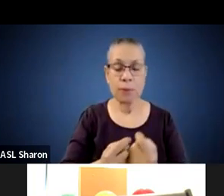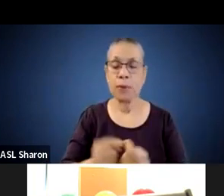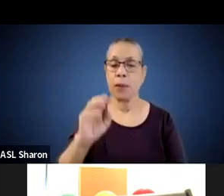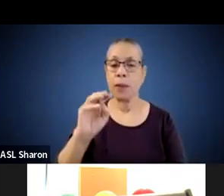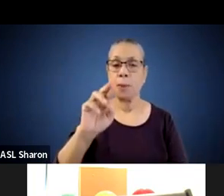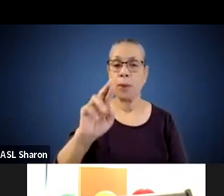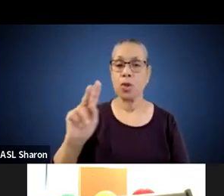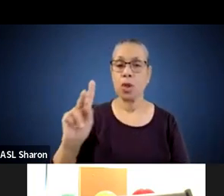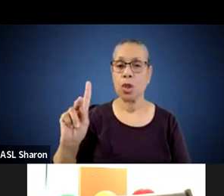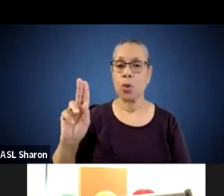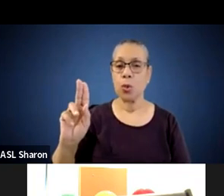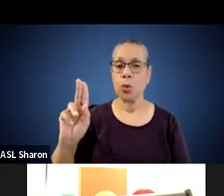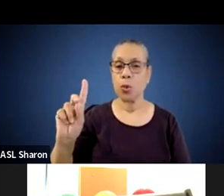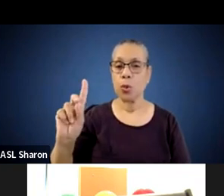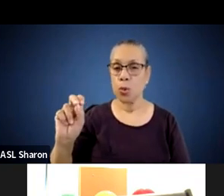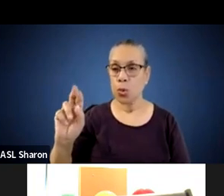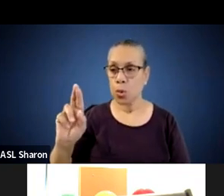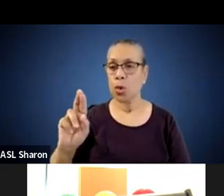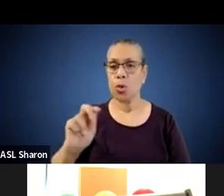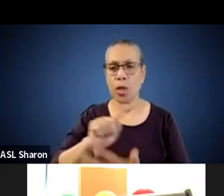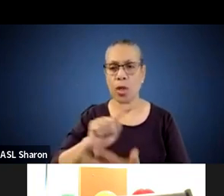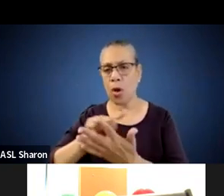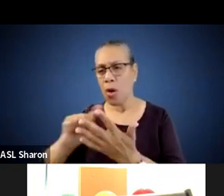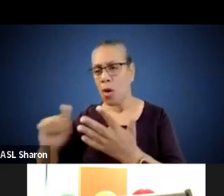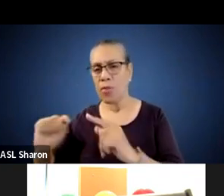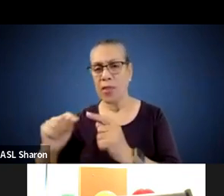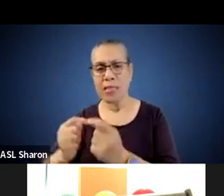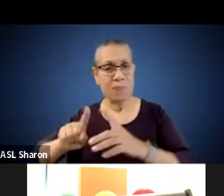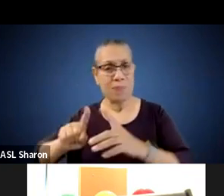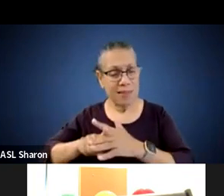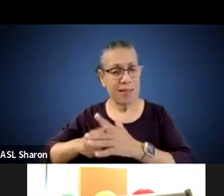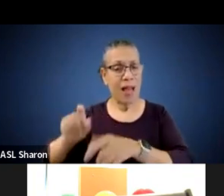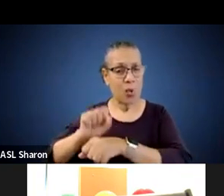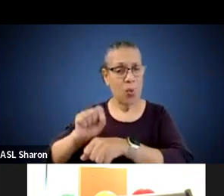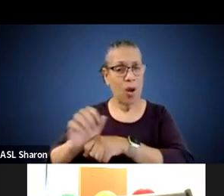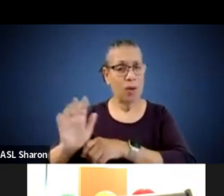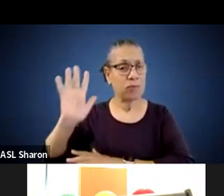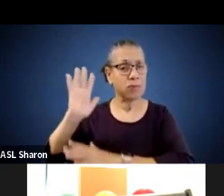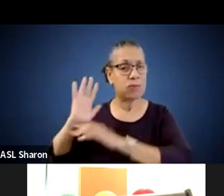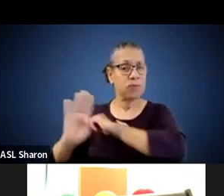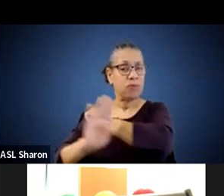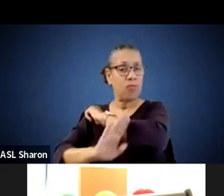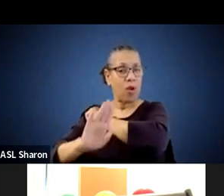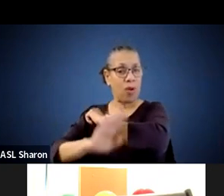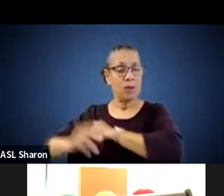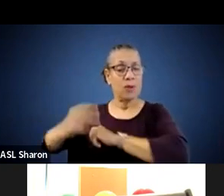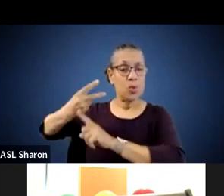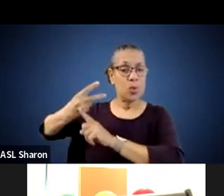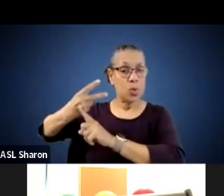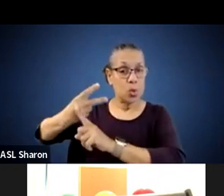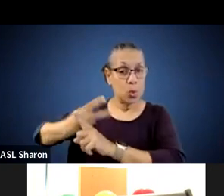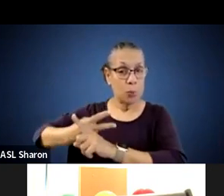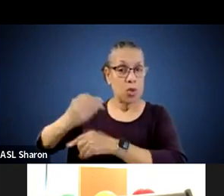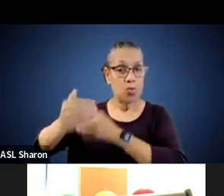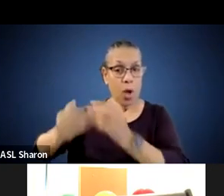the finance team the work they've done with schools to work in this budget starting back in the fall this has been a two-month process for us we've